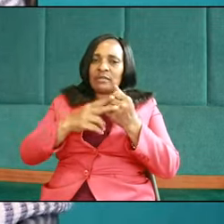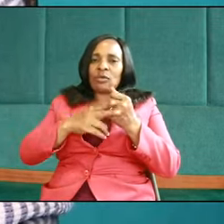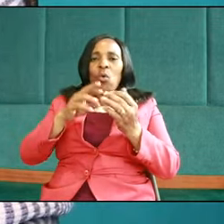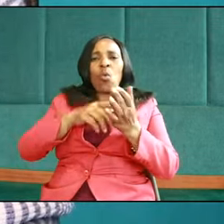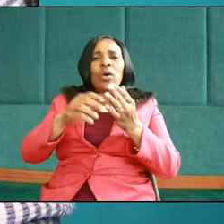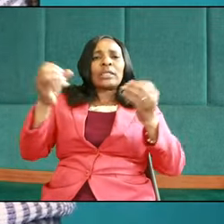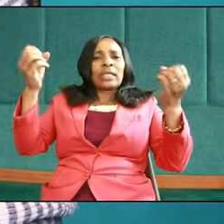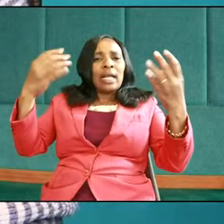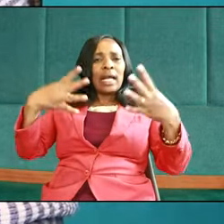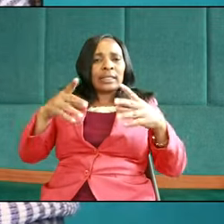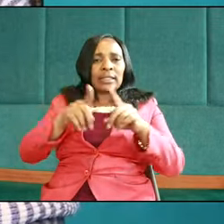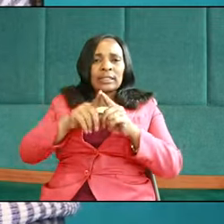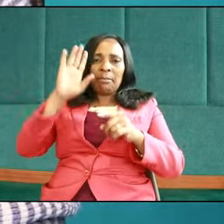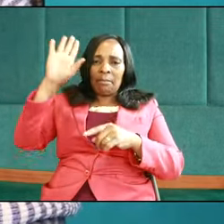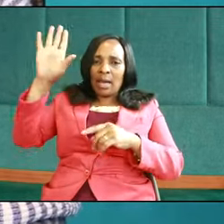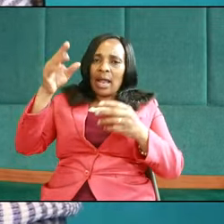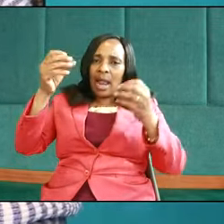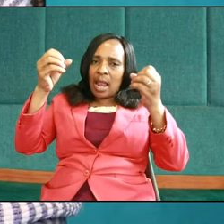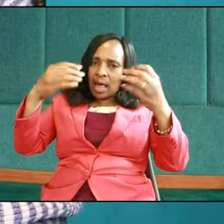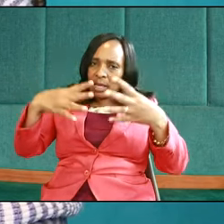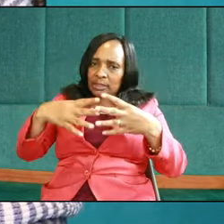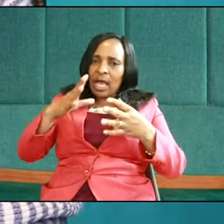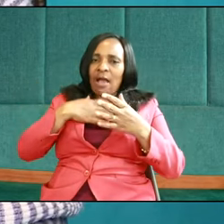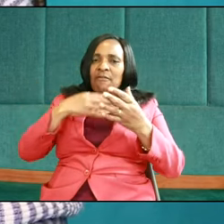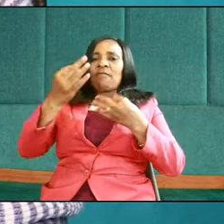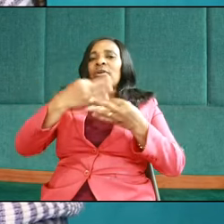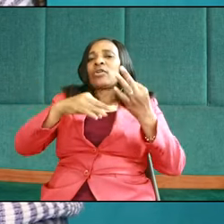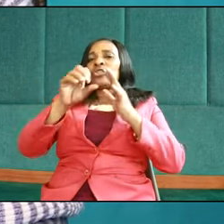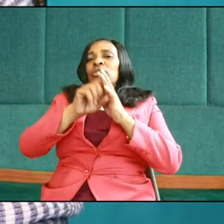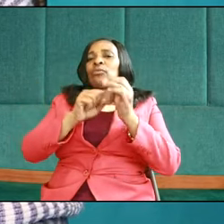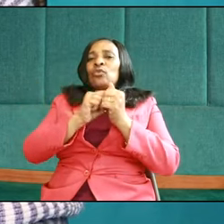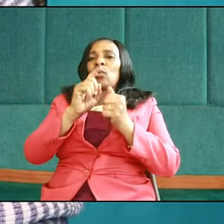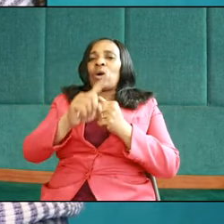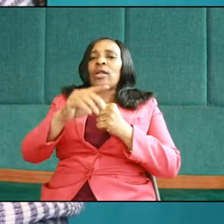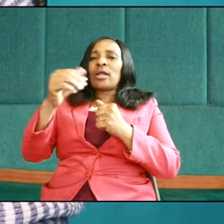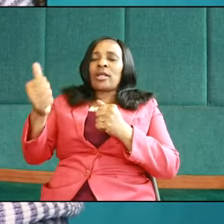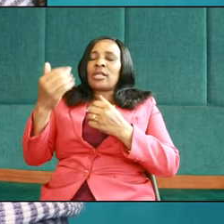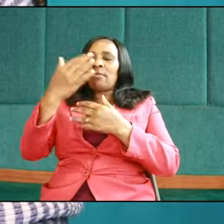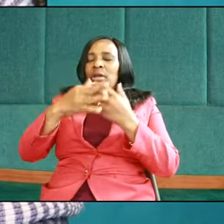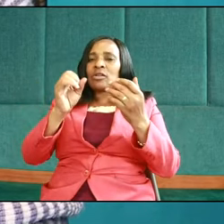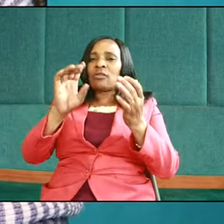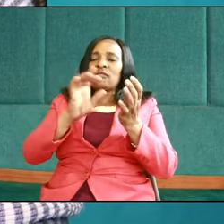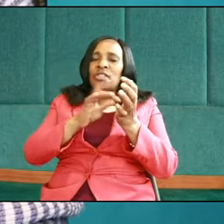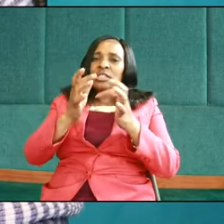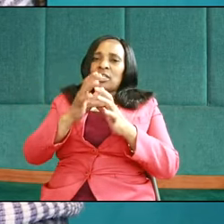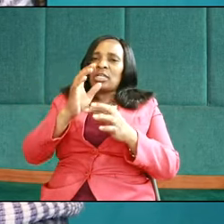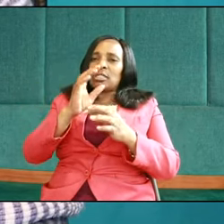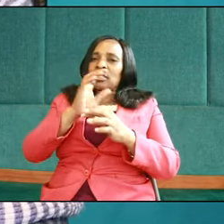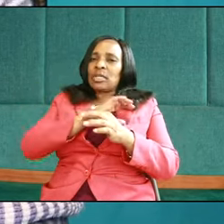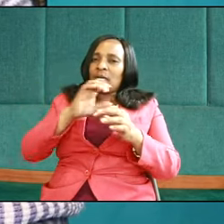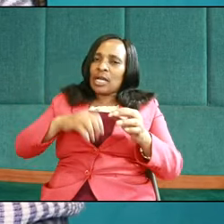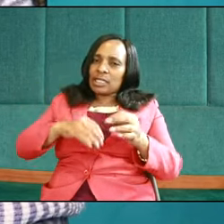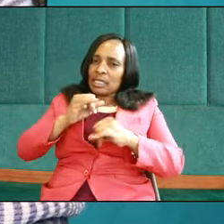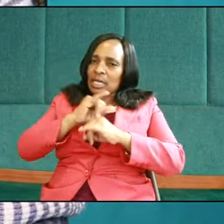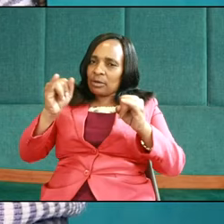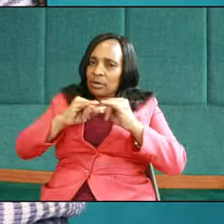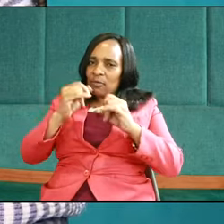light, as he is in the light, we have fellowship with one another, and the blood of Jesus, his son, purifies us from all